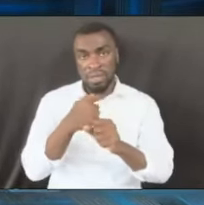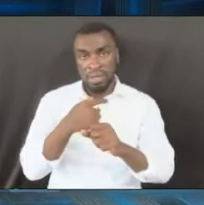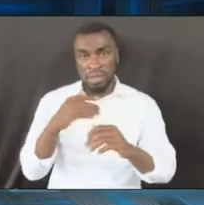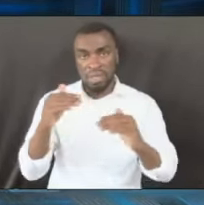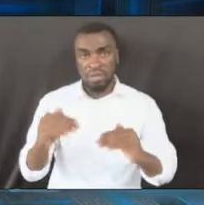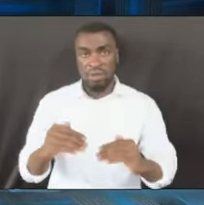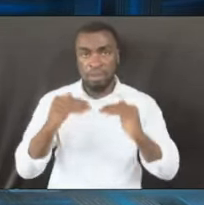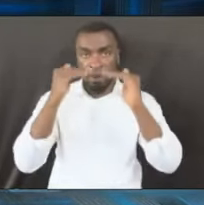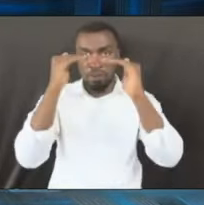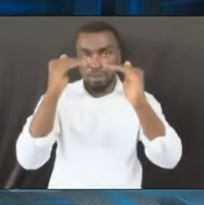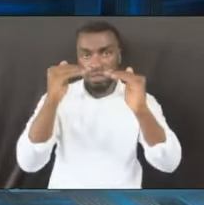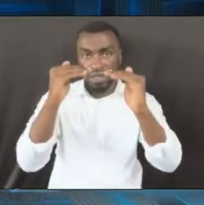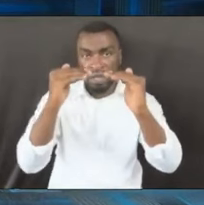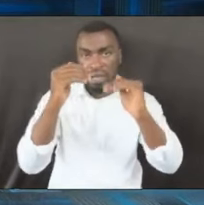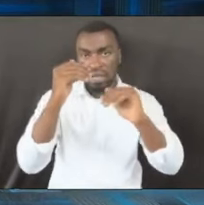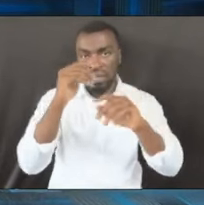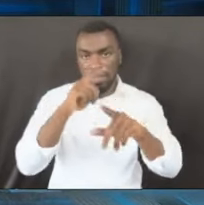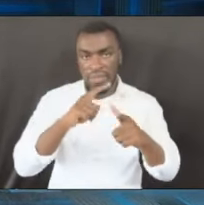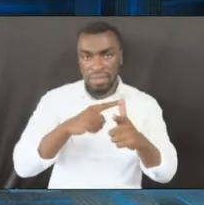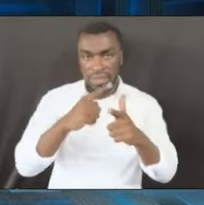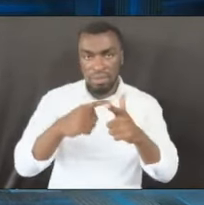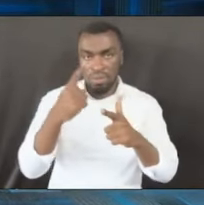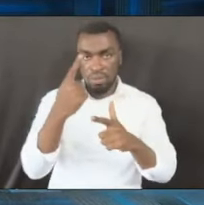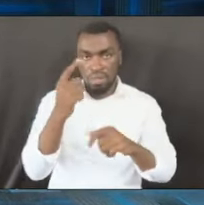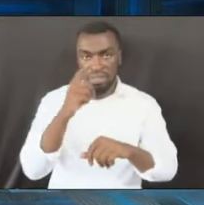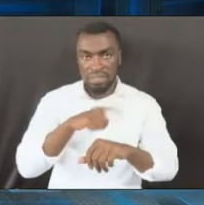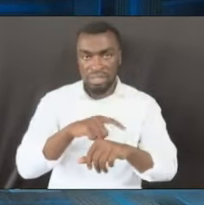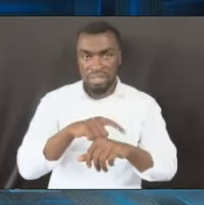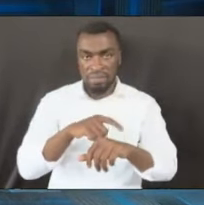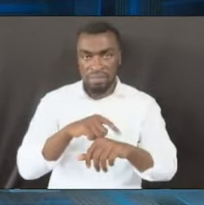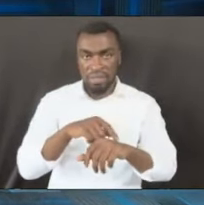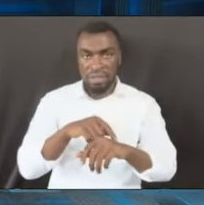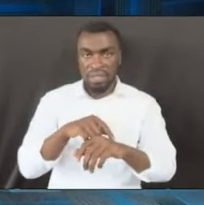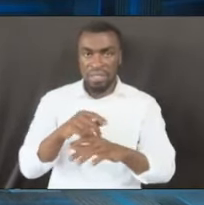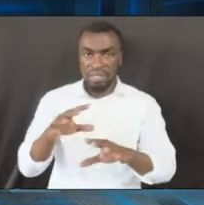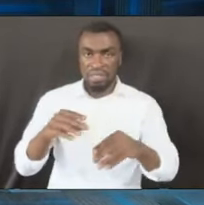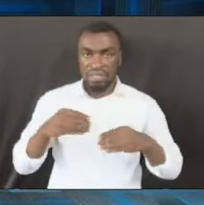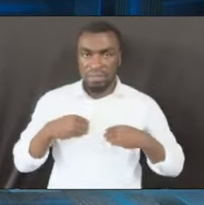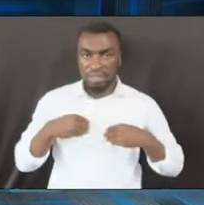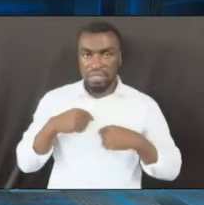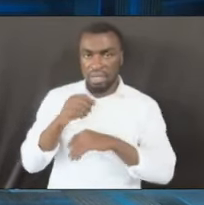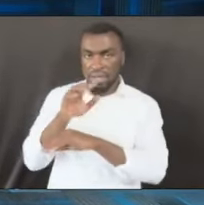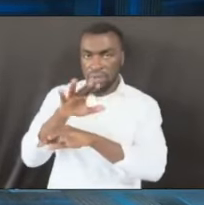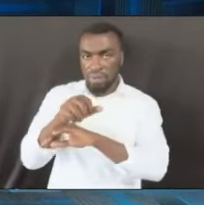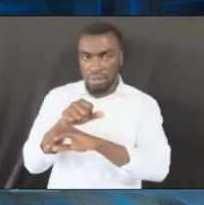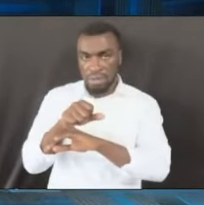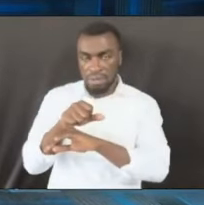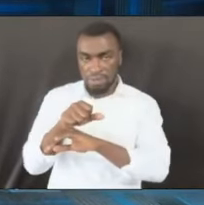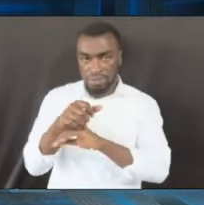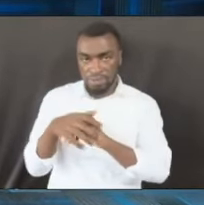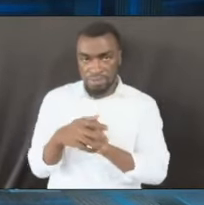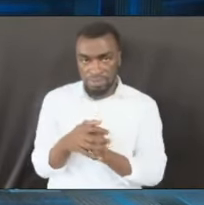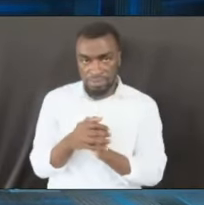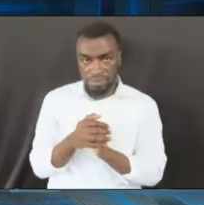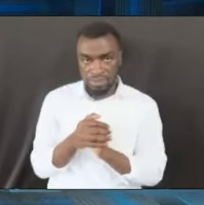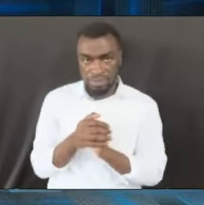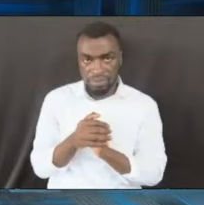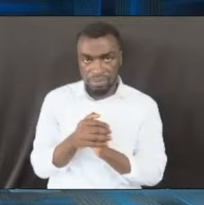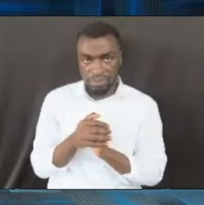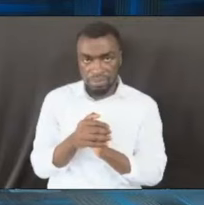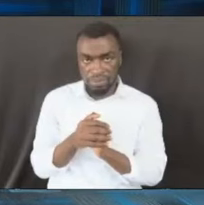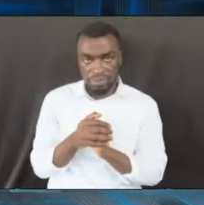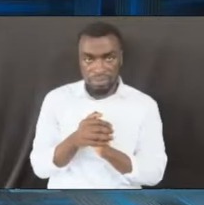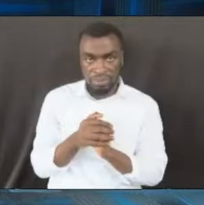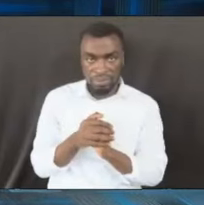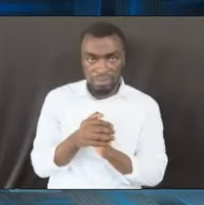promotion. Then one time, he got a call that he joins full-time ministry. I avoided saying